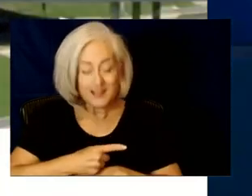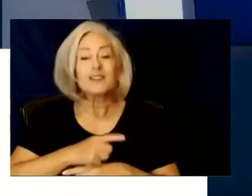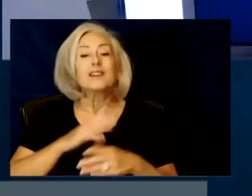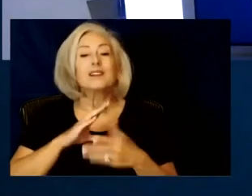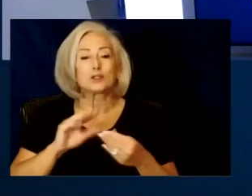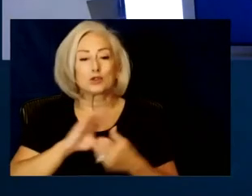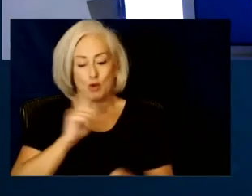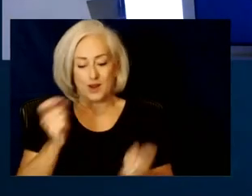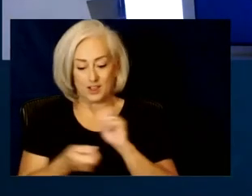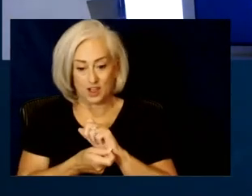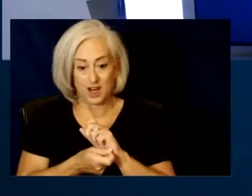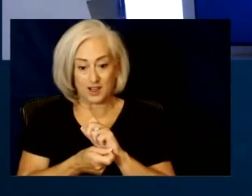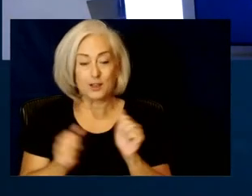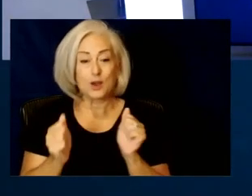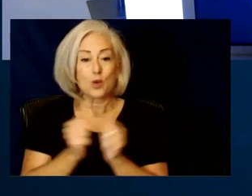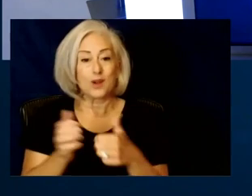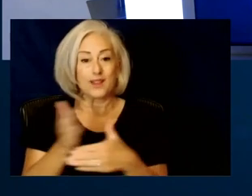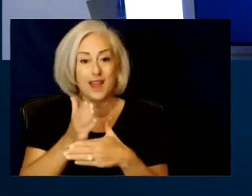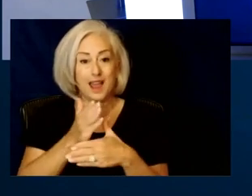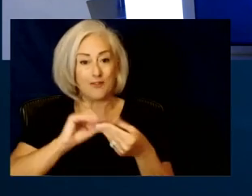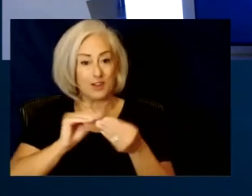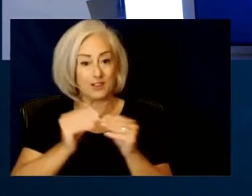have a great panel of experts to explain.